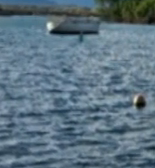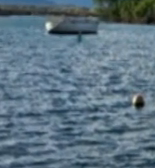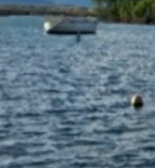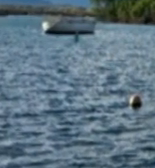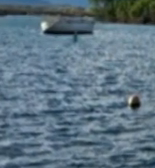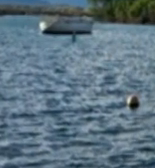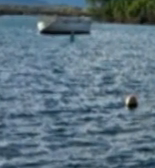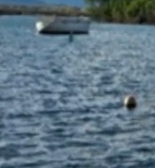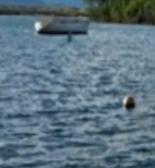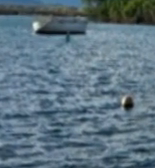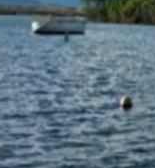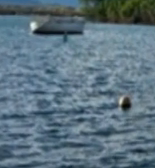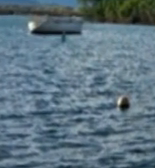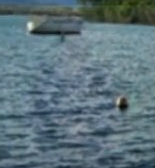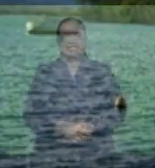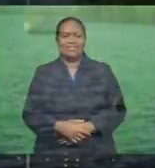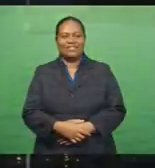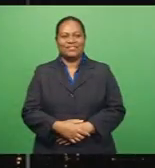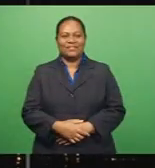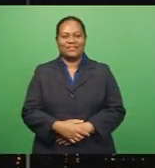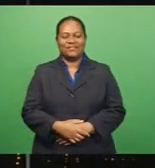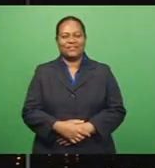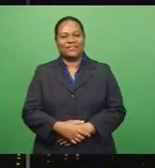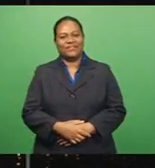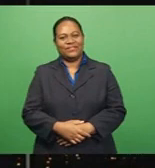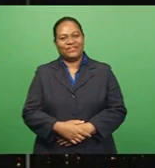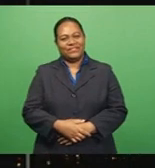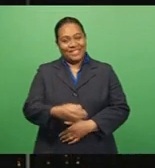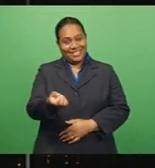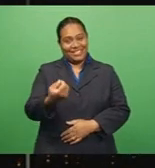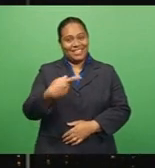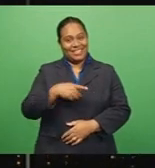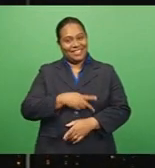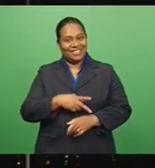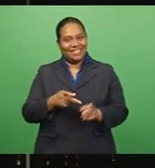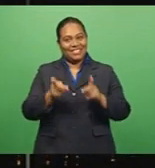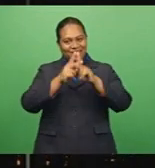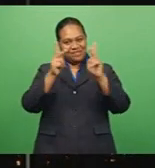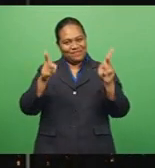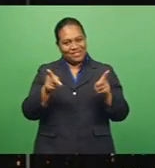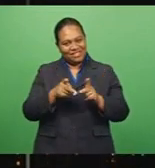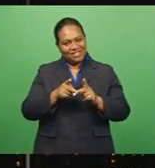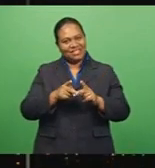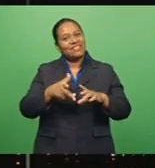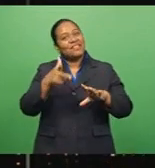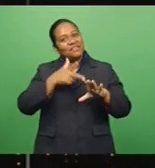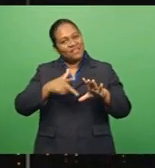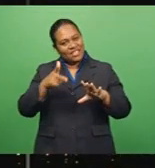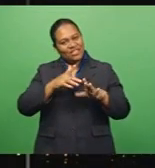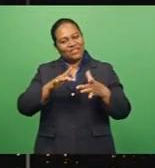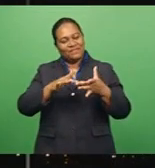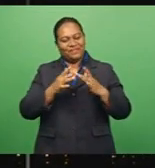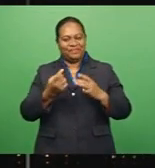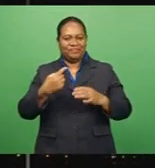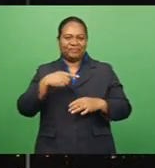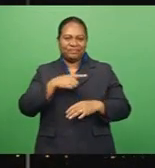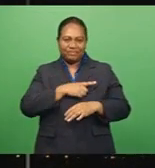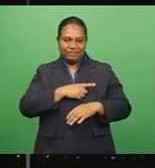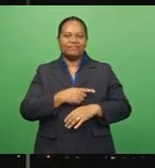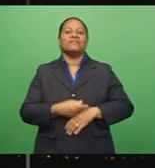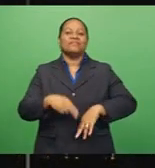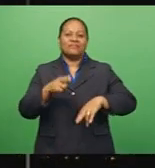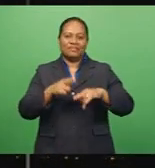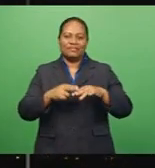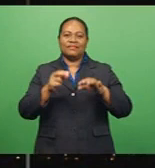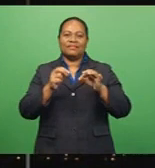of Wunikoka. You can send us newsworthy pictures and videos on email, fpcnews at